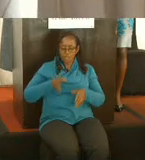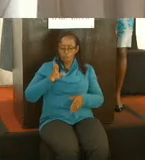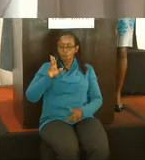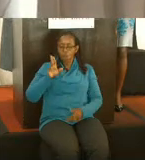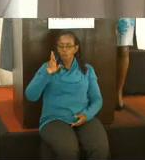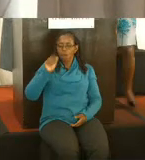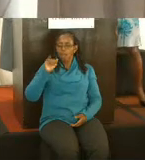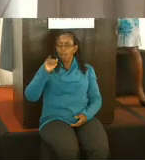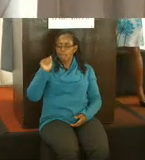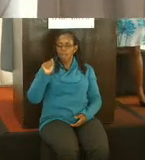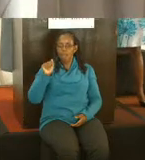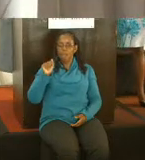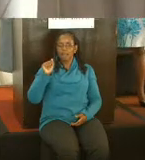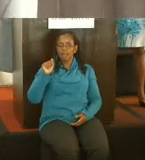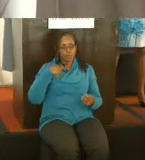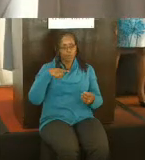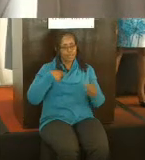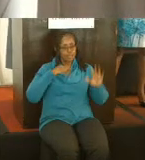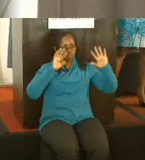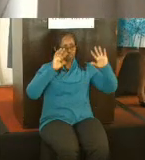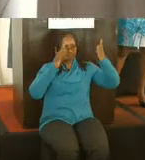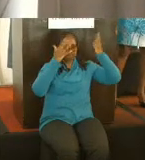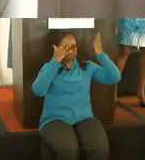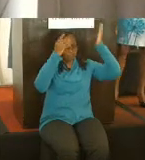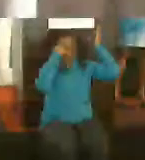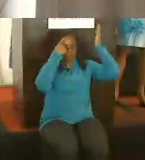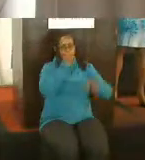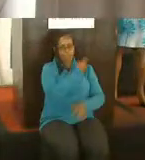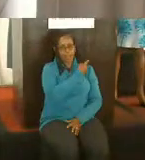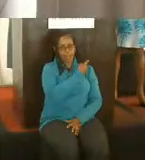trust please let's give it up for Helen